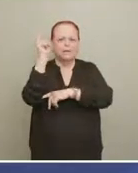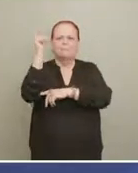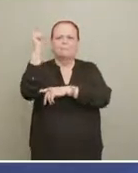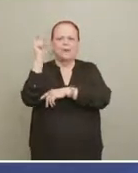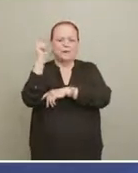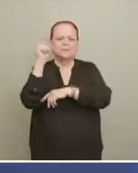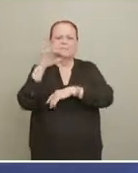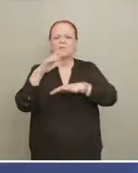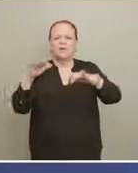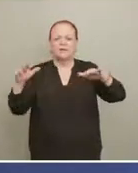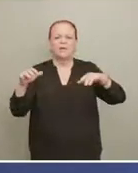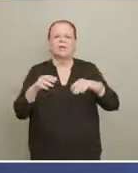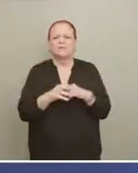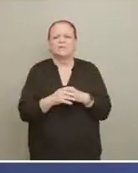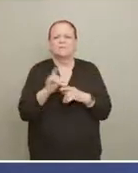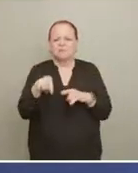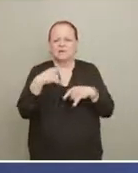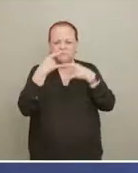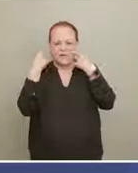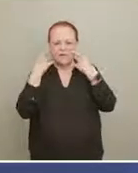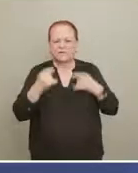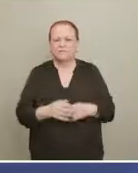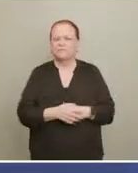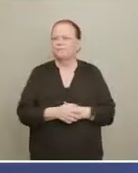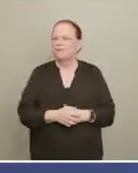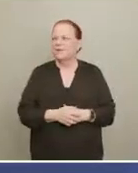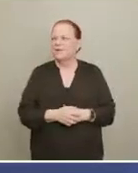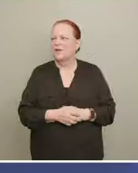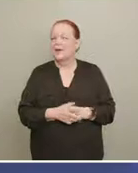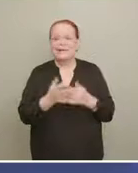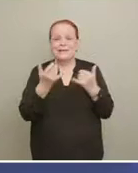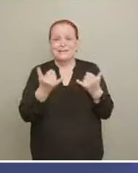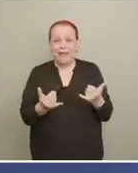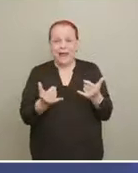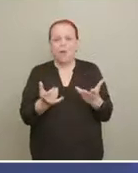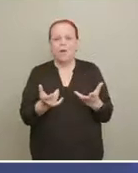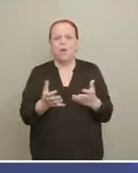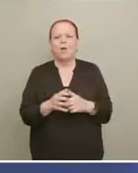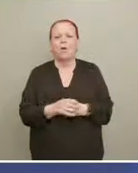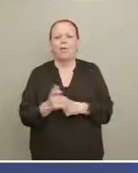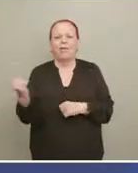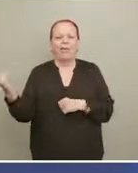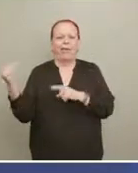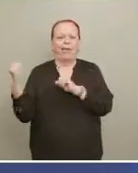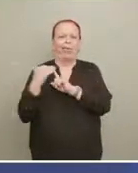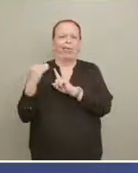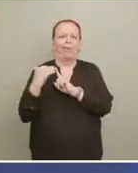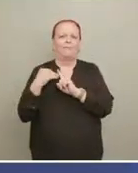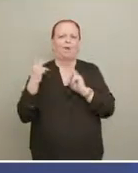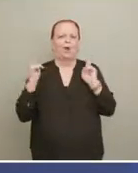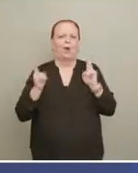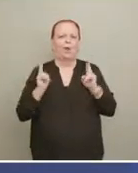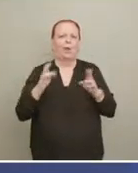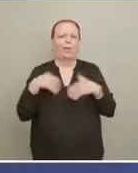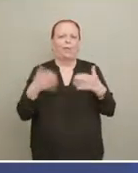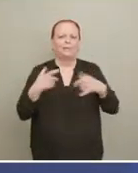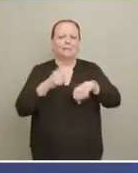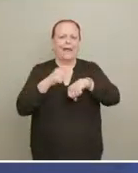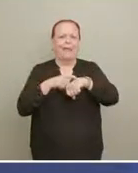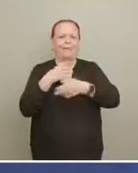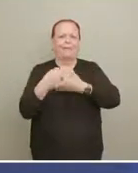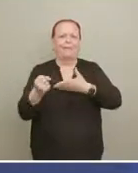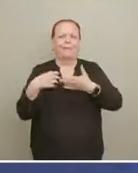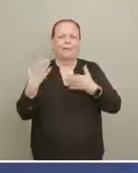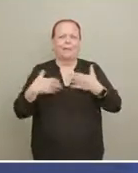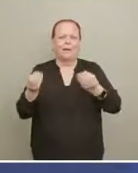mega events. Let me finish that. Molly to signal me to speed it up. Effective March 1st, today,